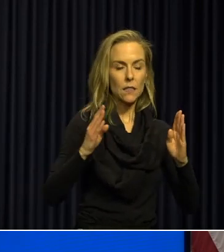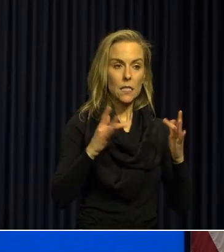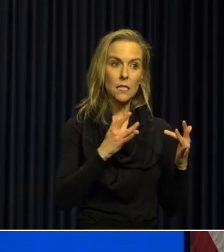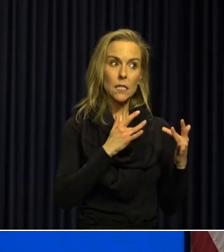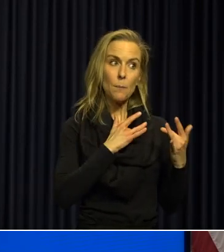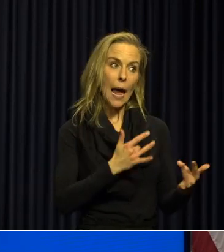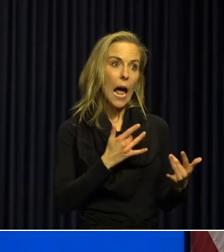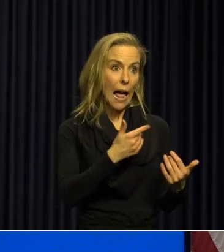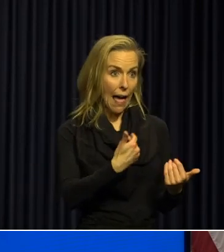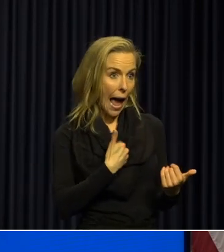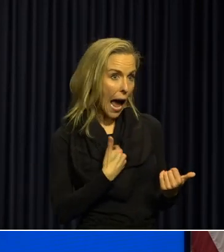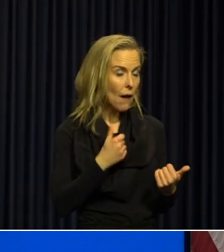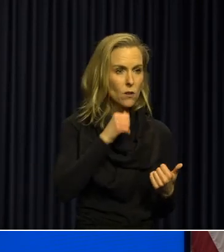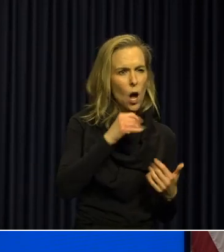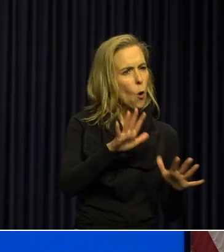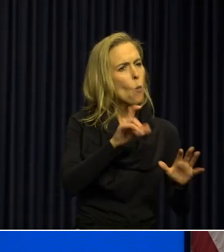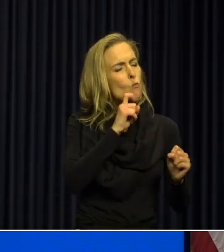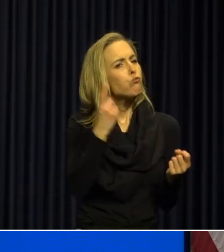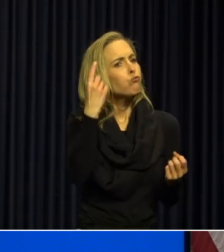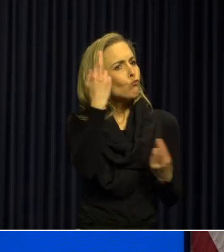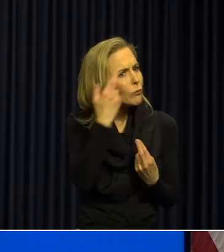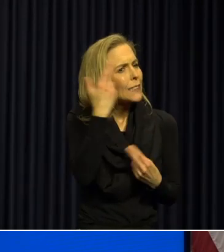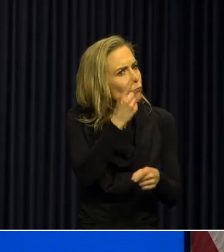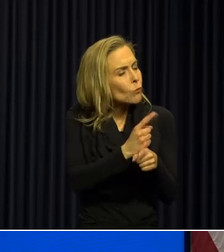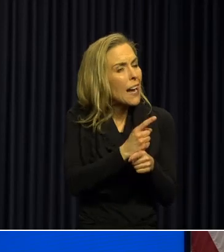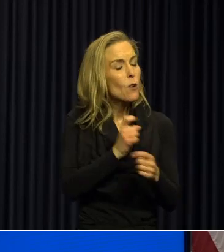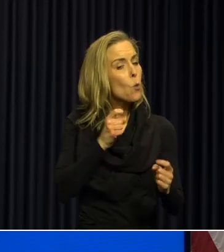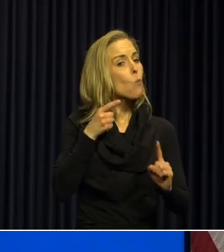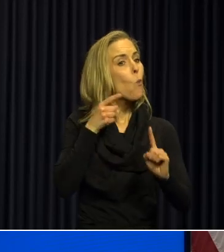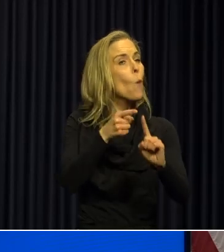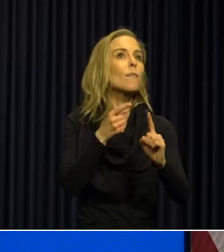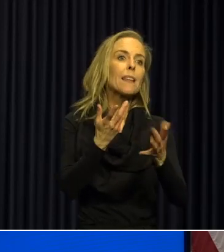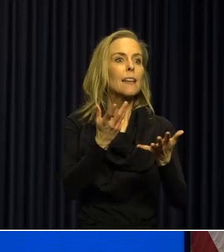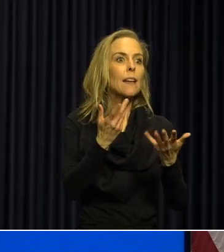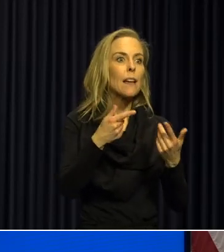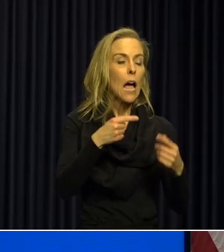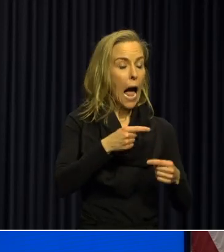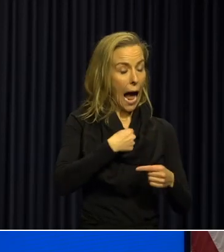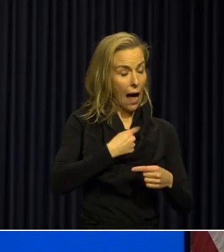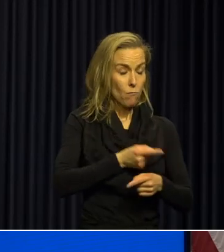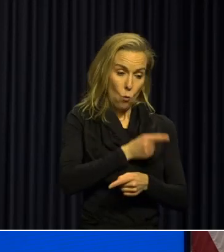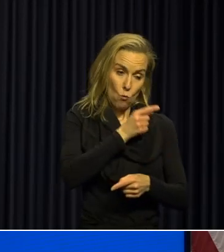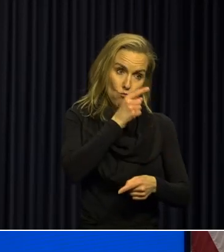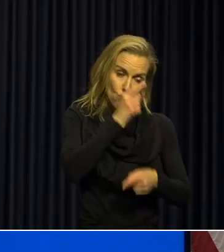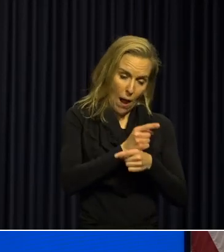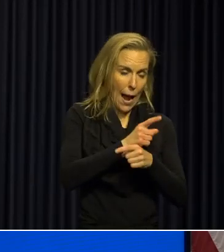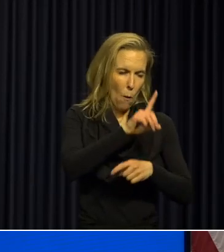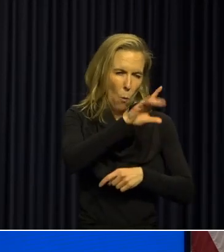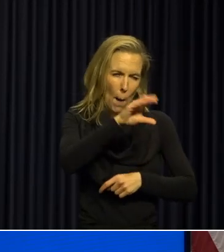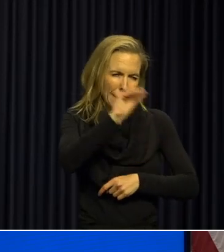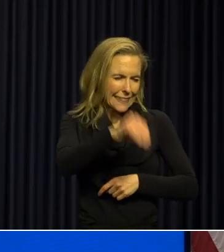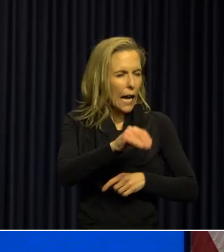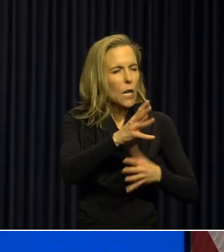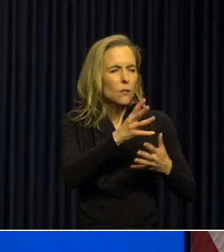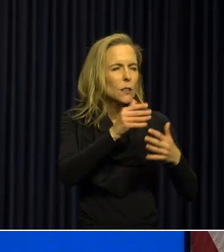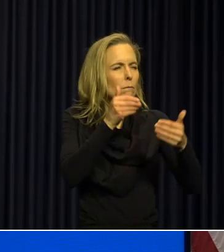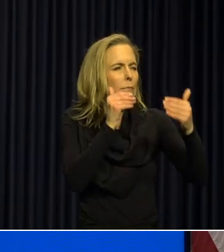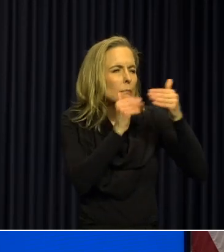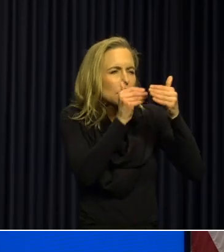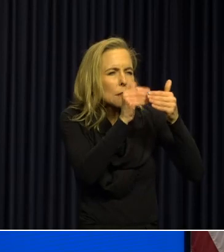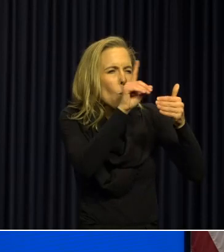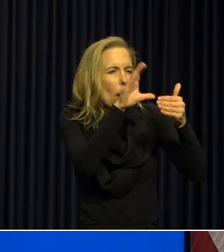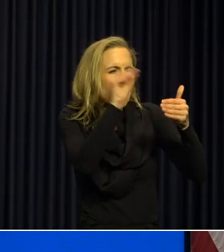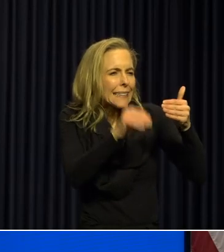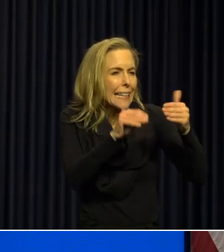it. And we want all this to be reasonable, right? If we get to a point where we have really accurate testing and we can limit those number of days, we don't